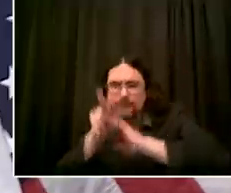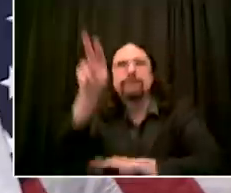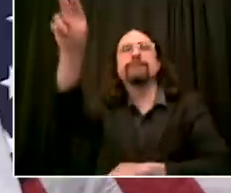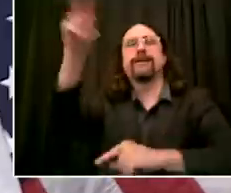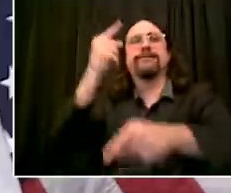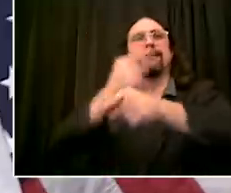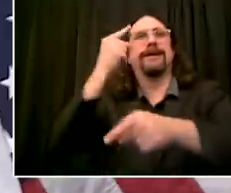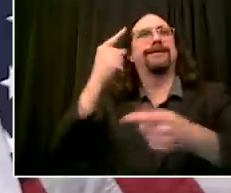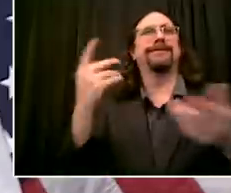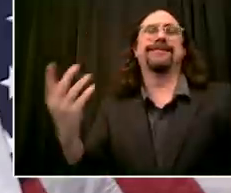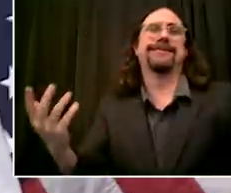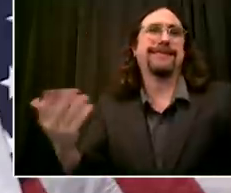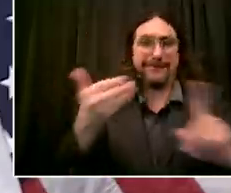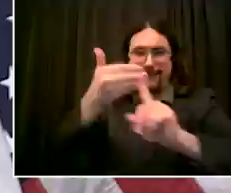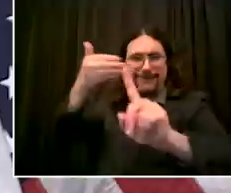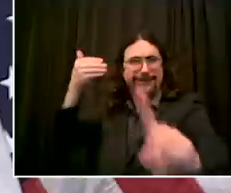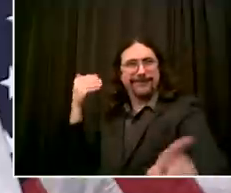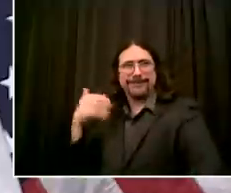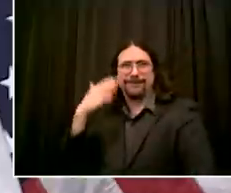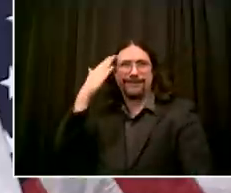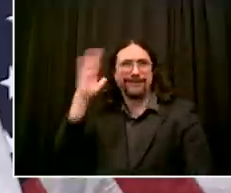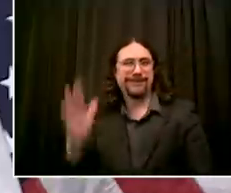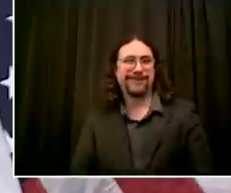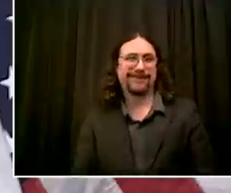way we could act on even earlier, of course.